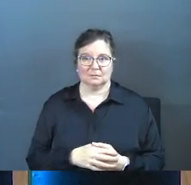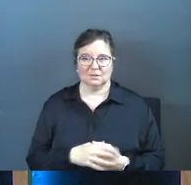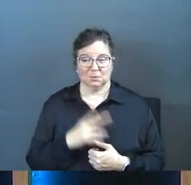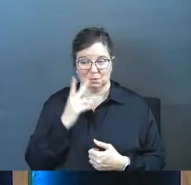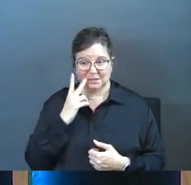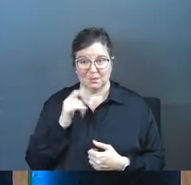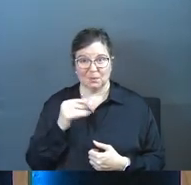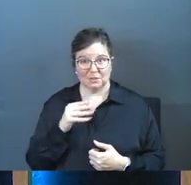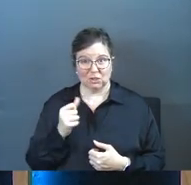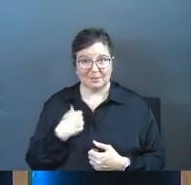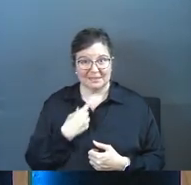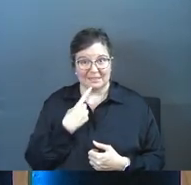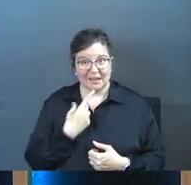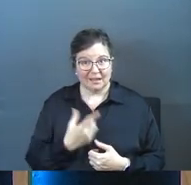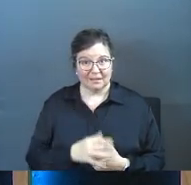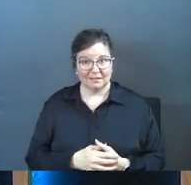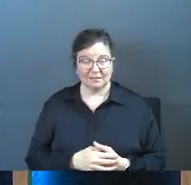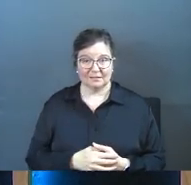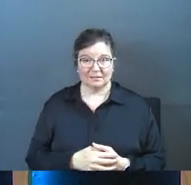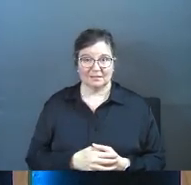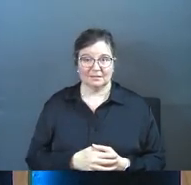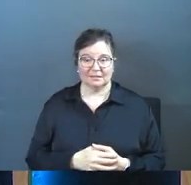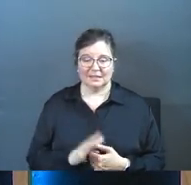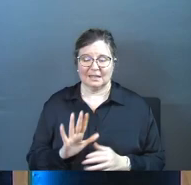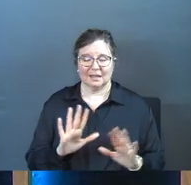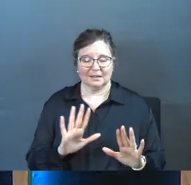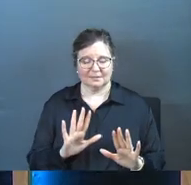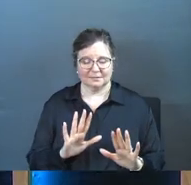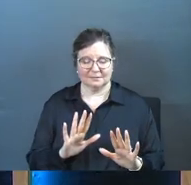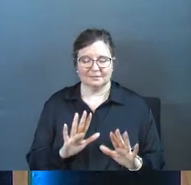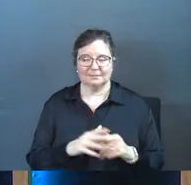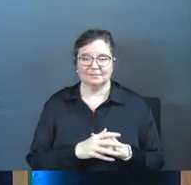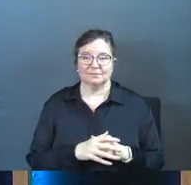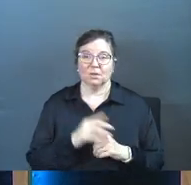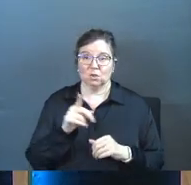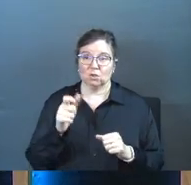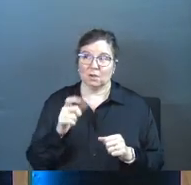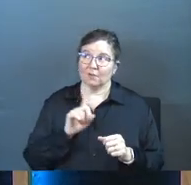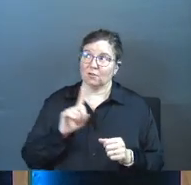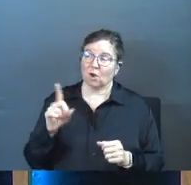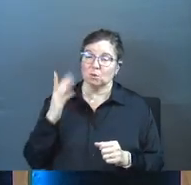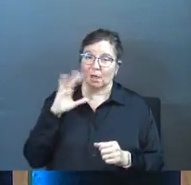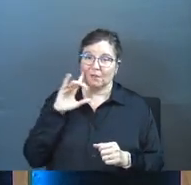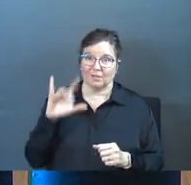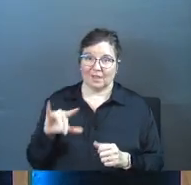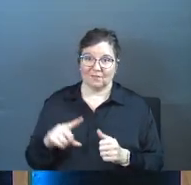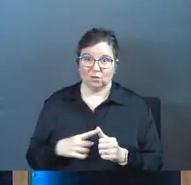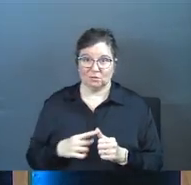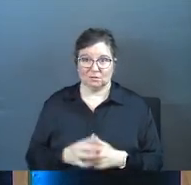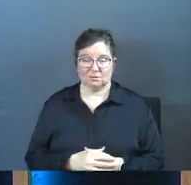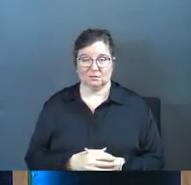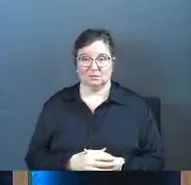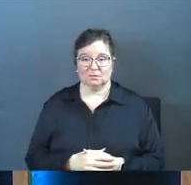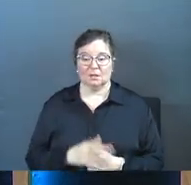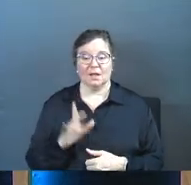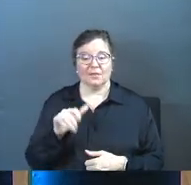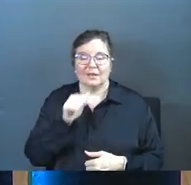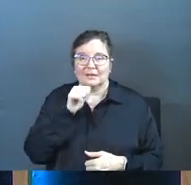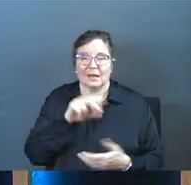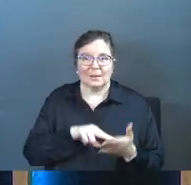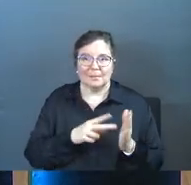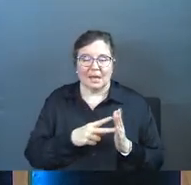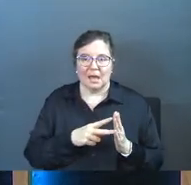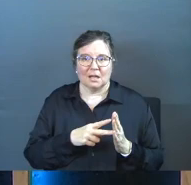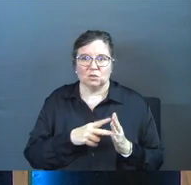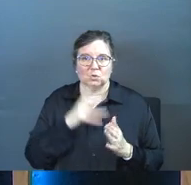Do you see what James is saying? He's like, listen, you should have gone to God for that. And that's not meant to